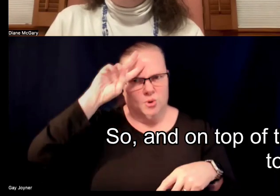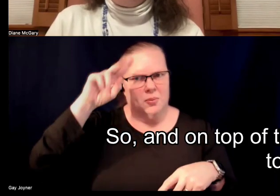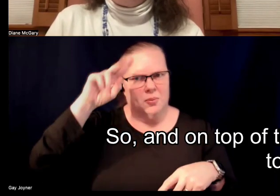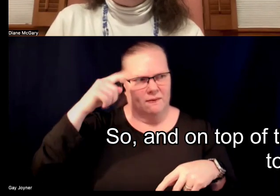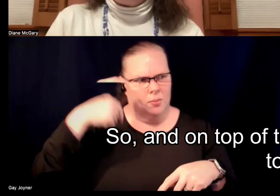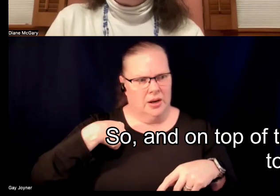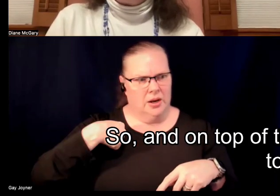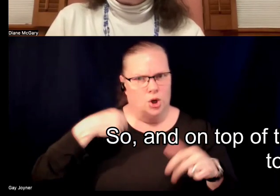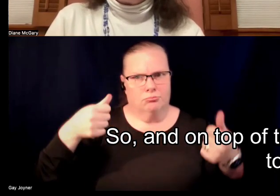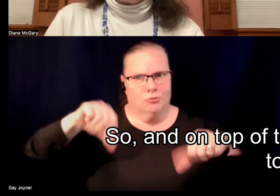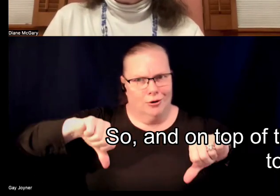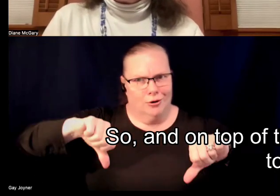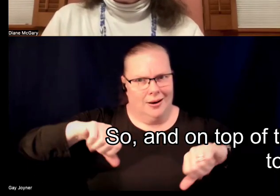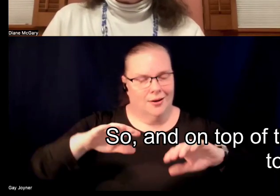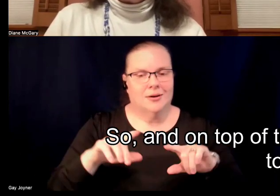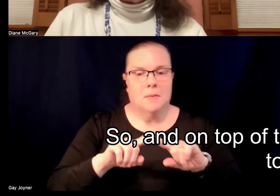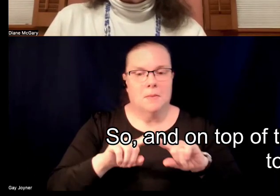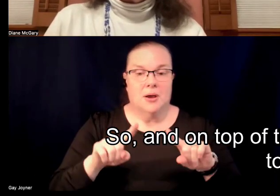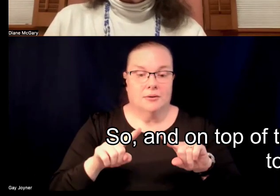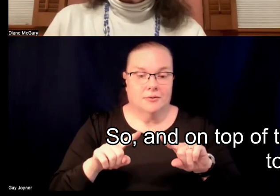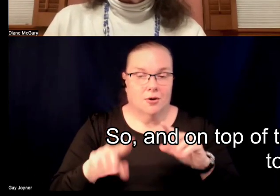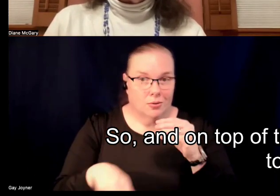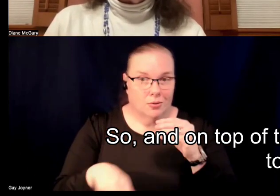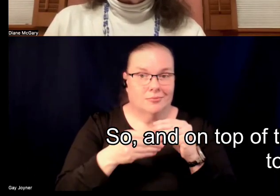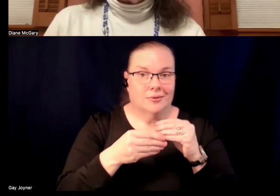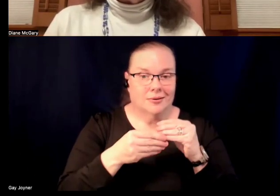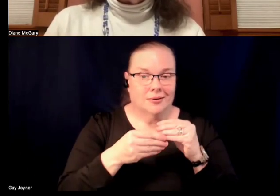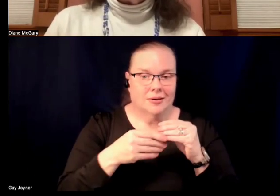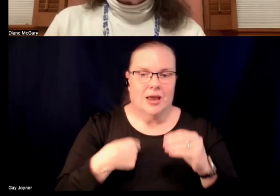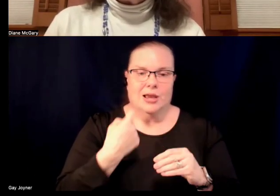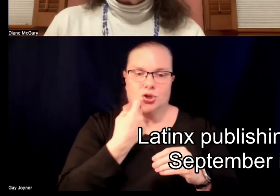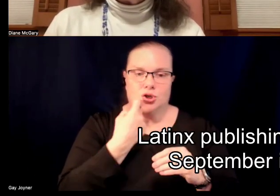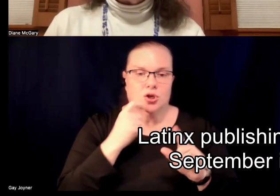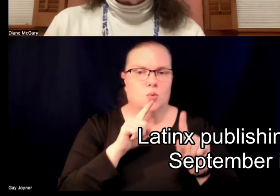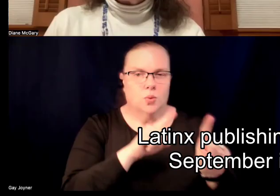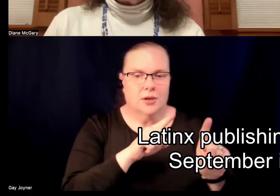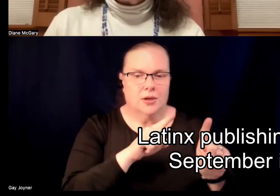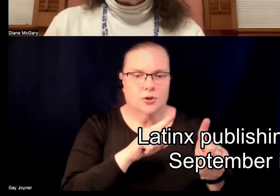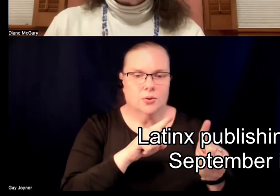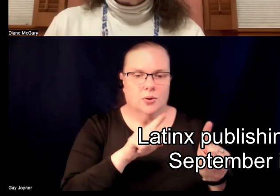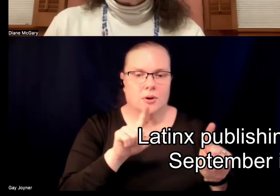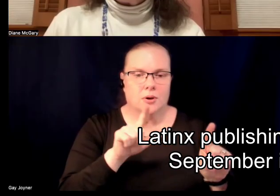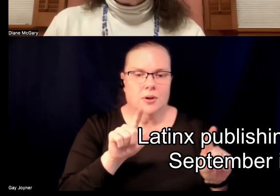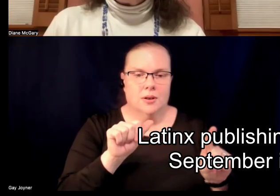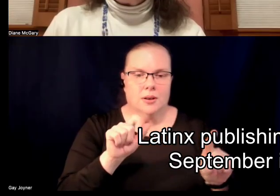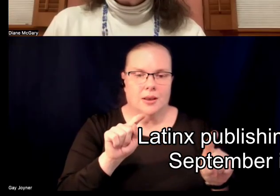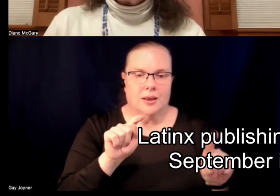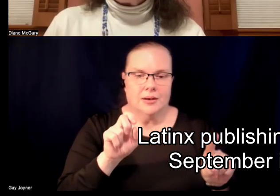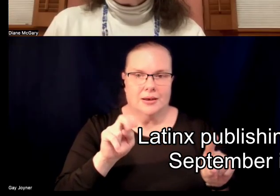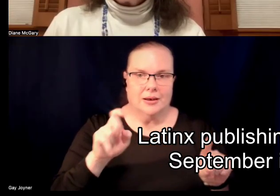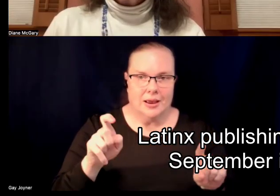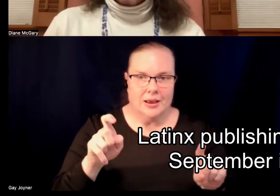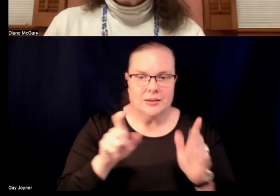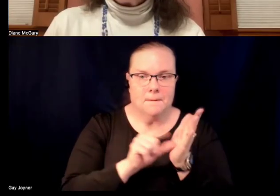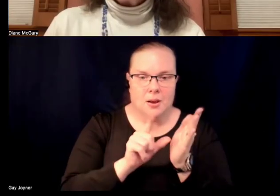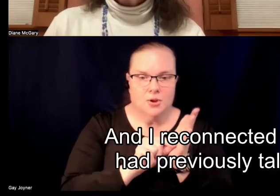So, and on top of that, I also just went to a Latinx publishing conference in September in